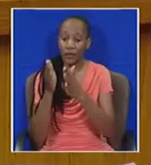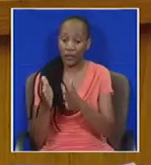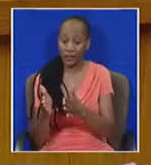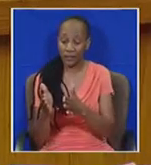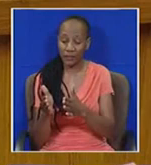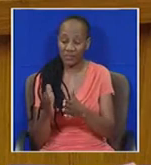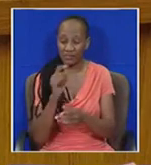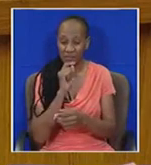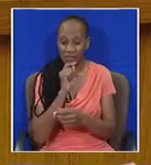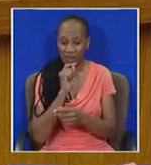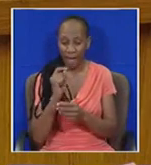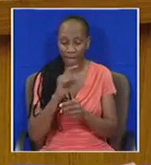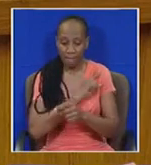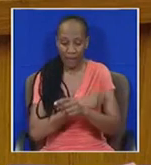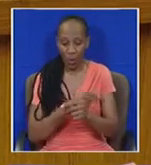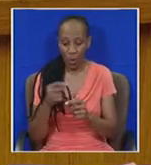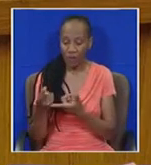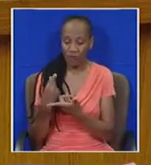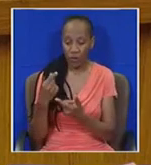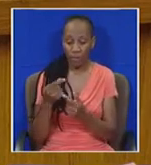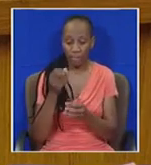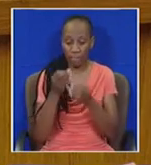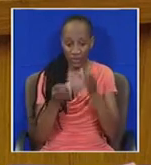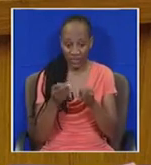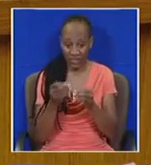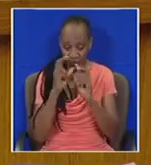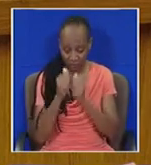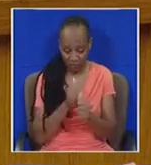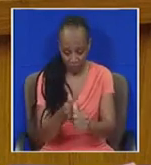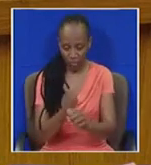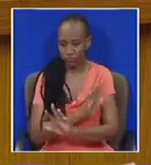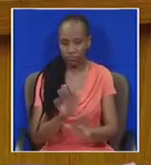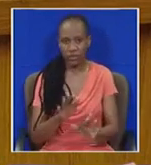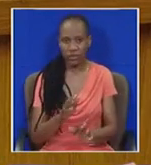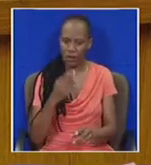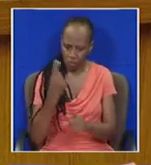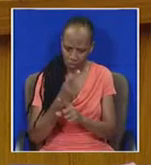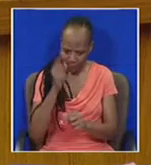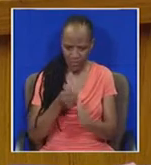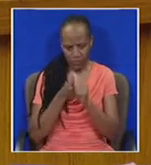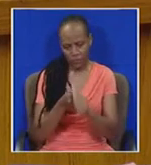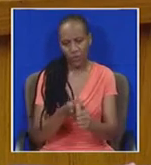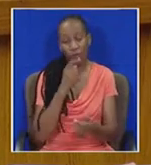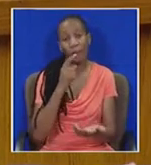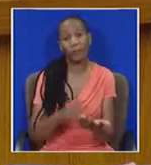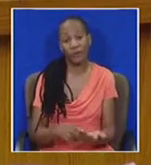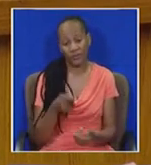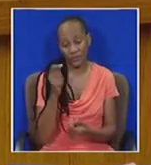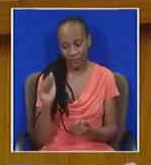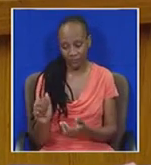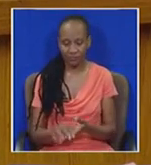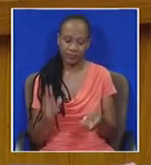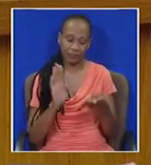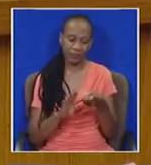own political power, that they turn away from the promise to our people. But neither should